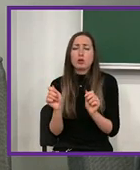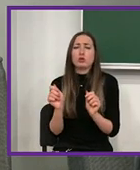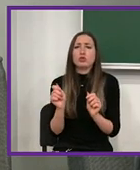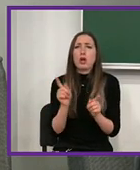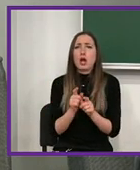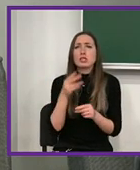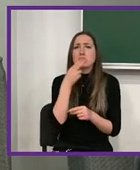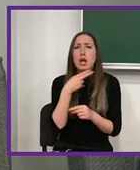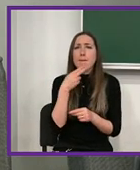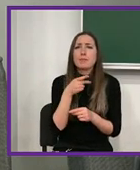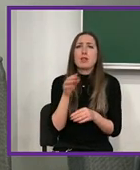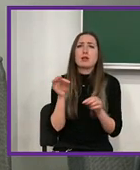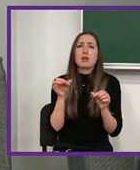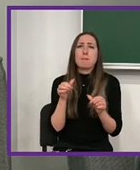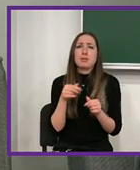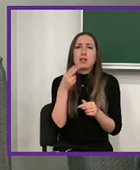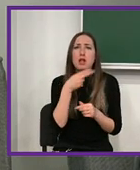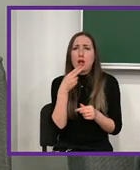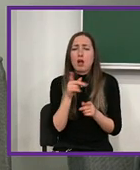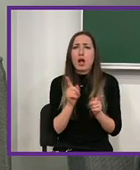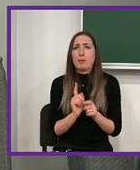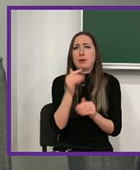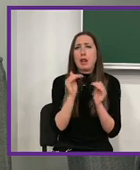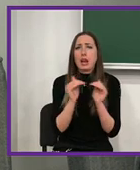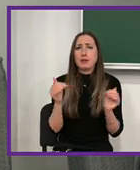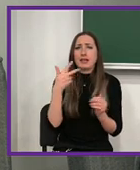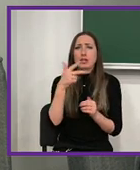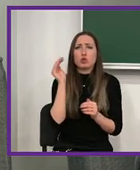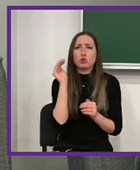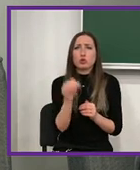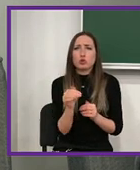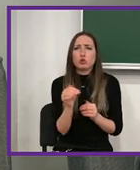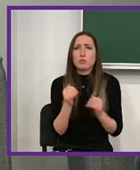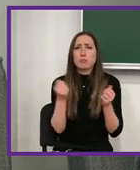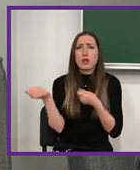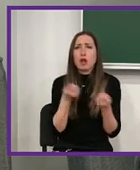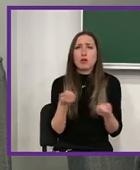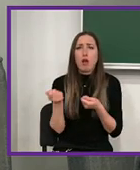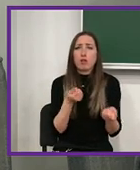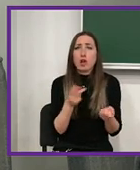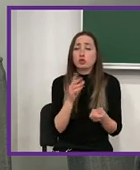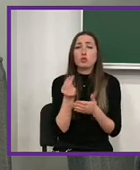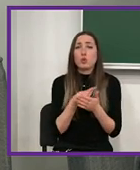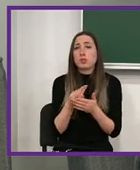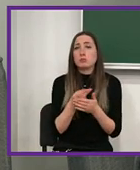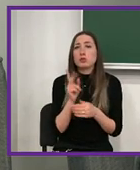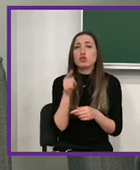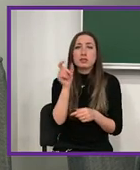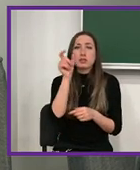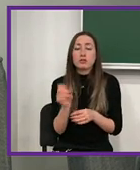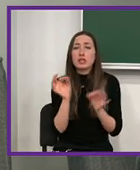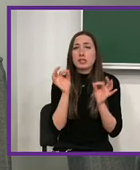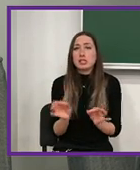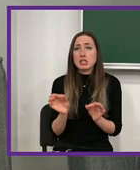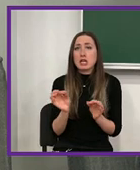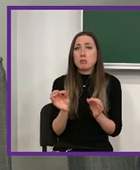one suppliers. So this means that our sort of human rights landscape is quite complex. We